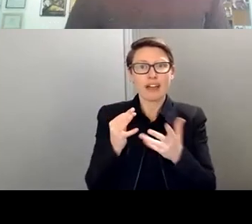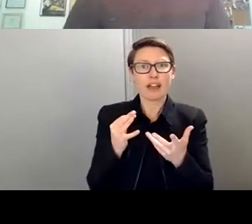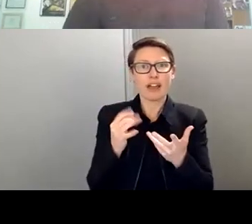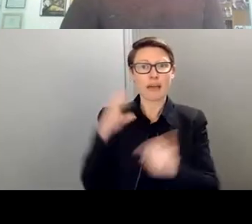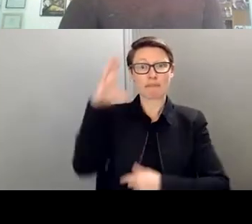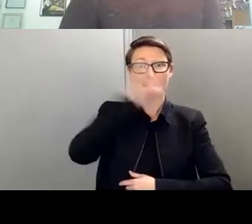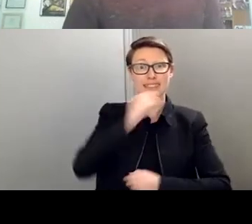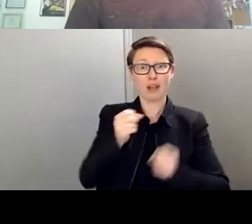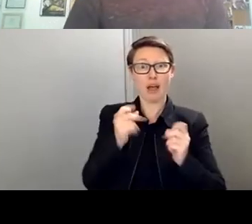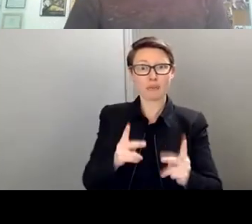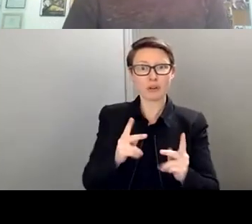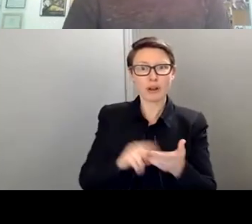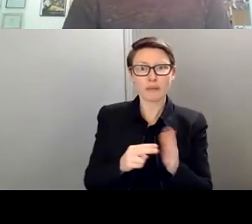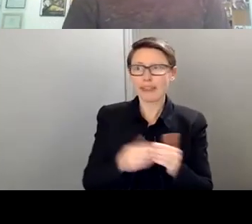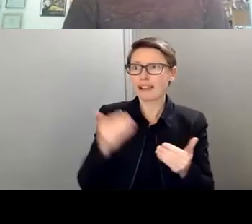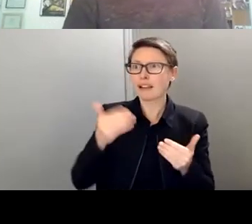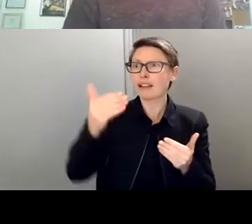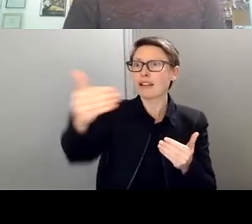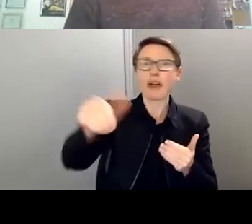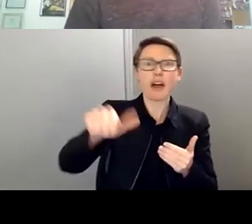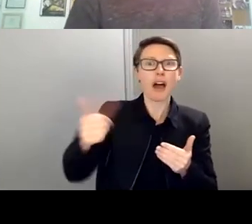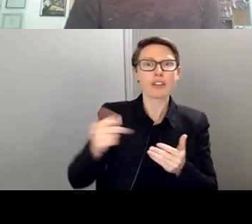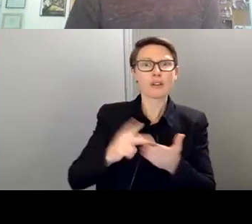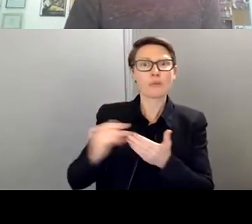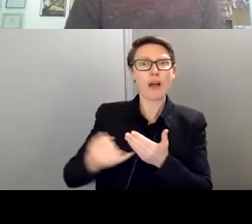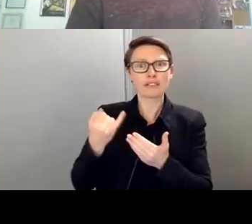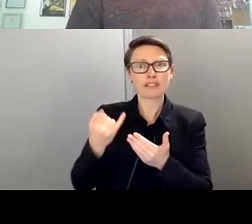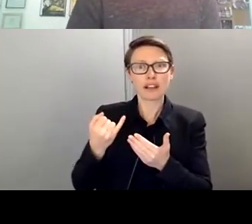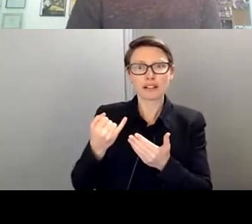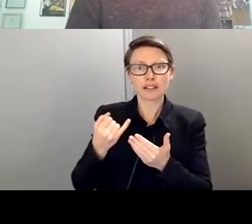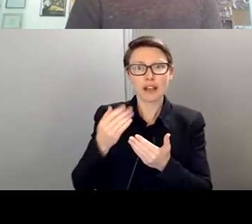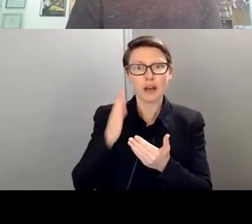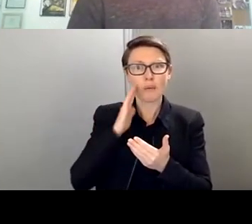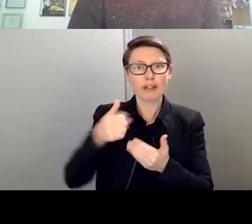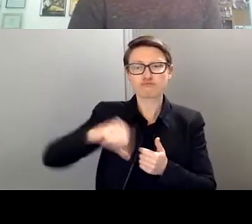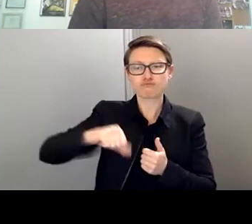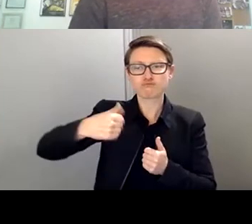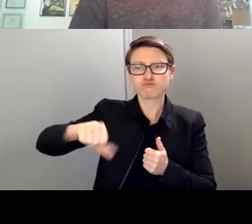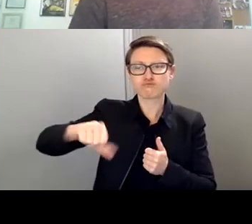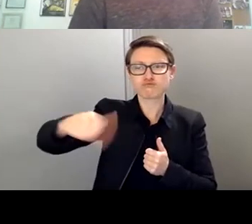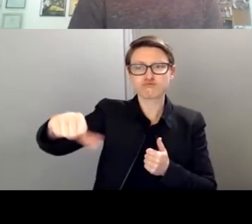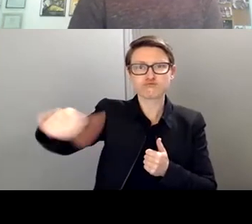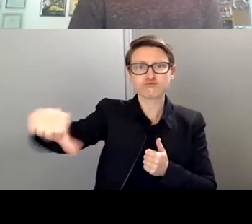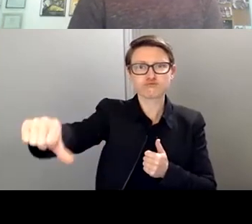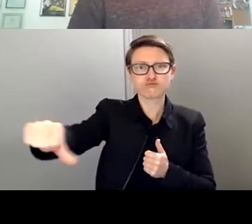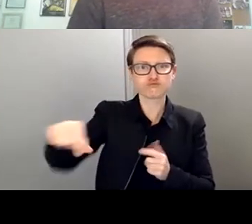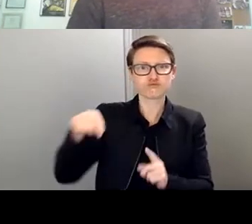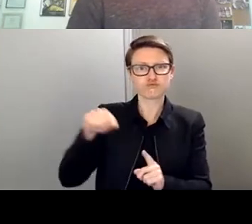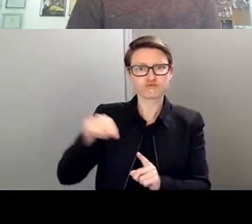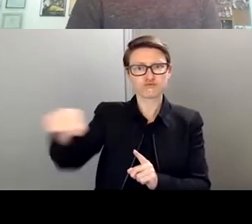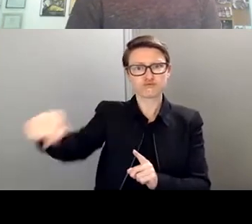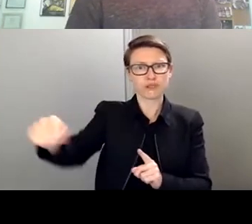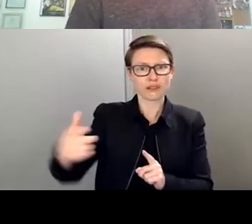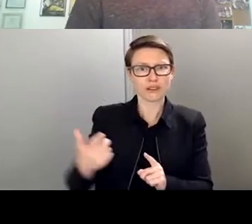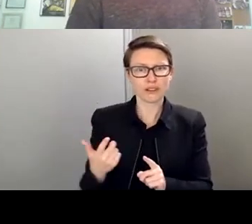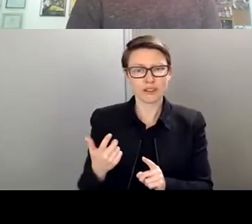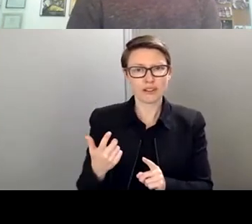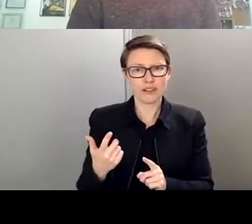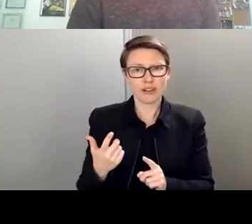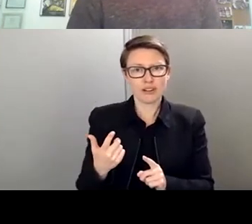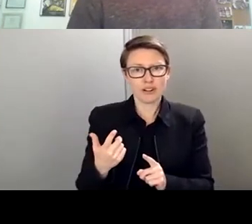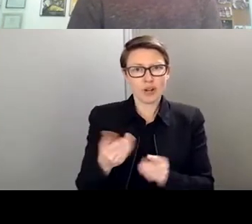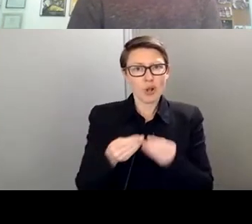greenlight more projects that are a little bit different, that are not what you think they are coming through the door. You lose